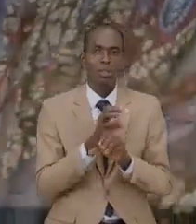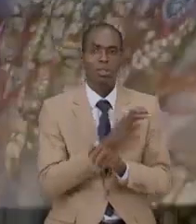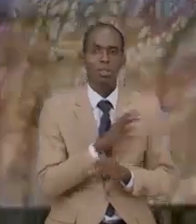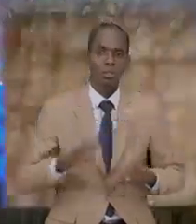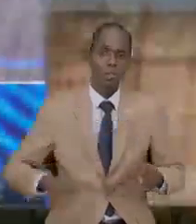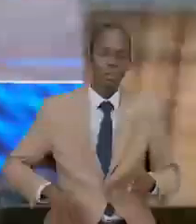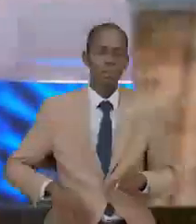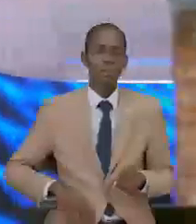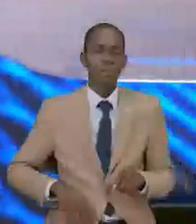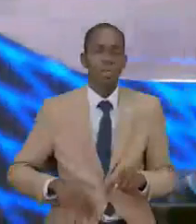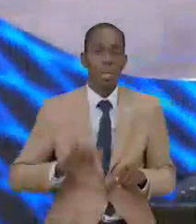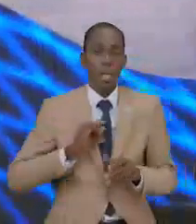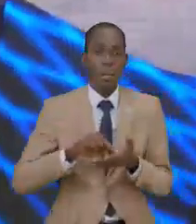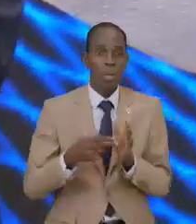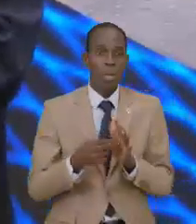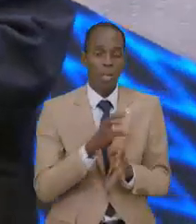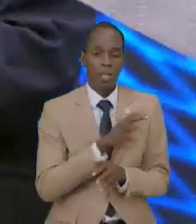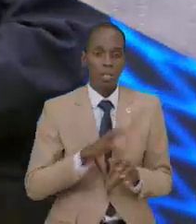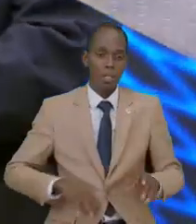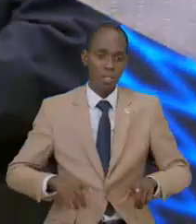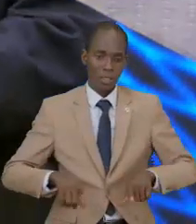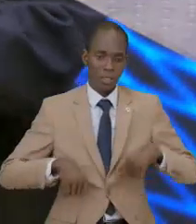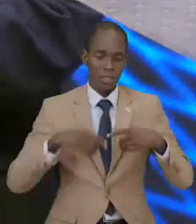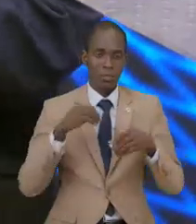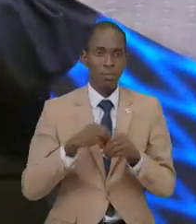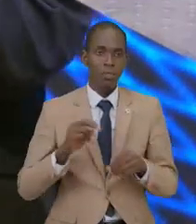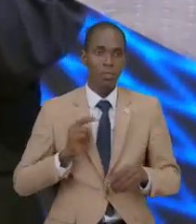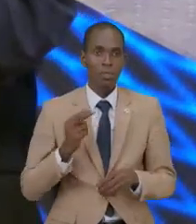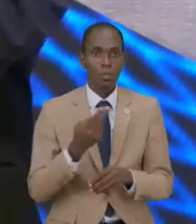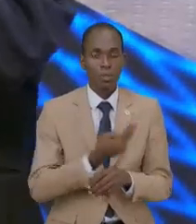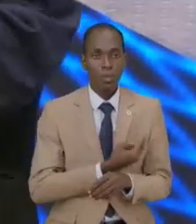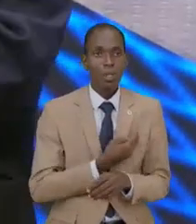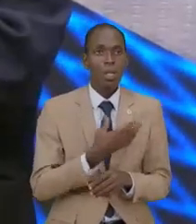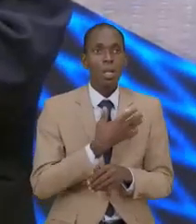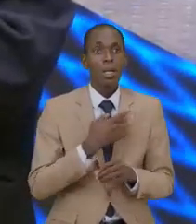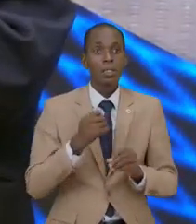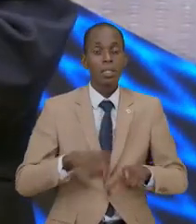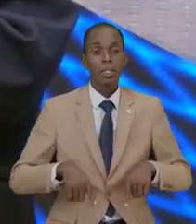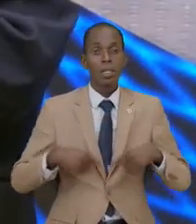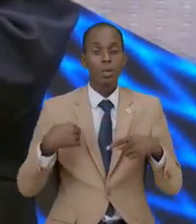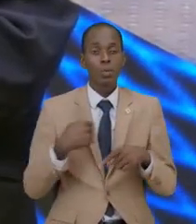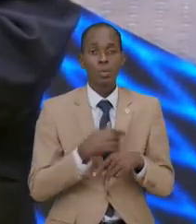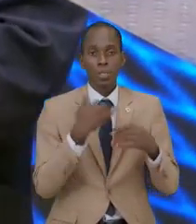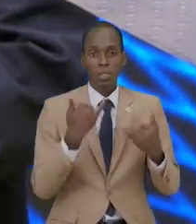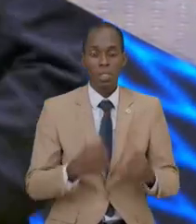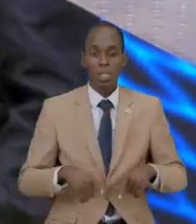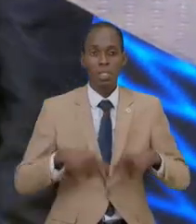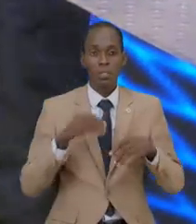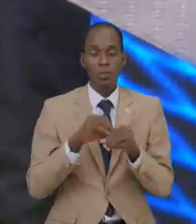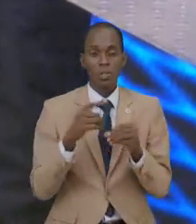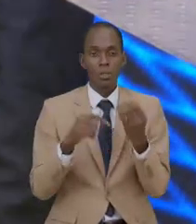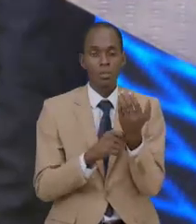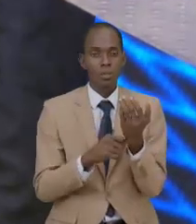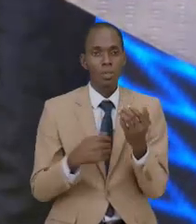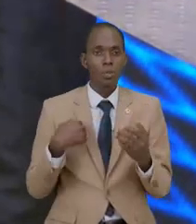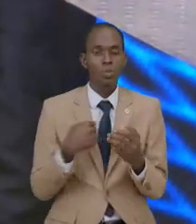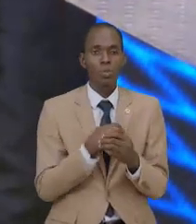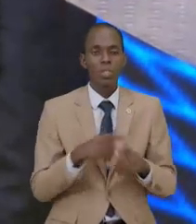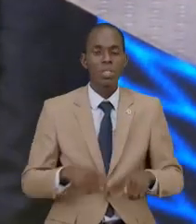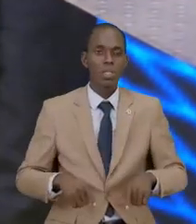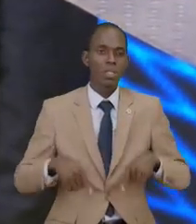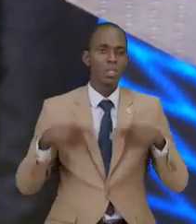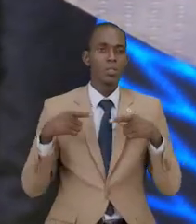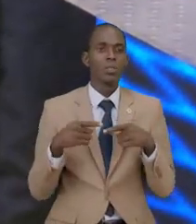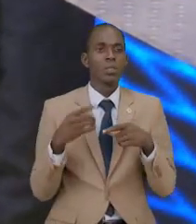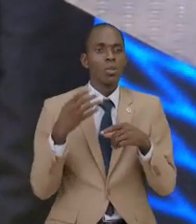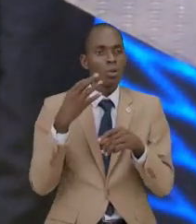then Christ lives in us, and the life we now live in the flesh, we live by the faith